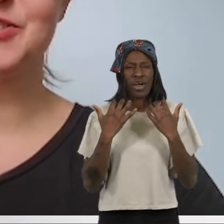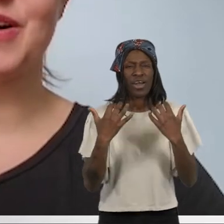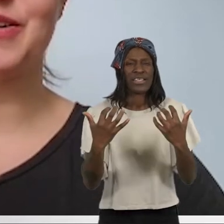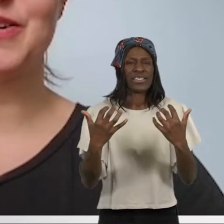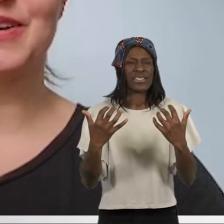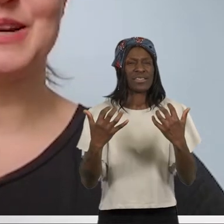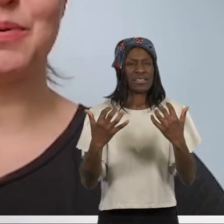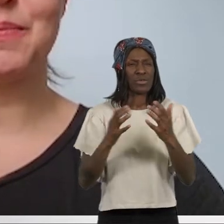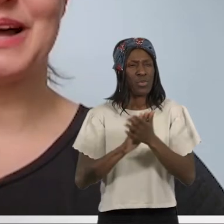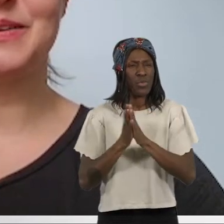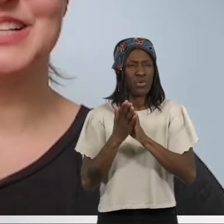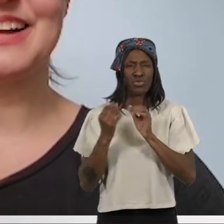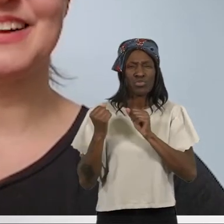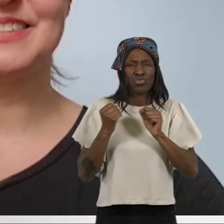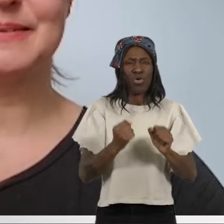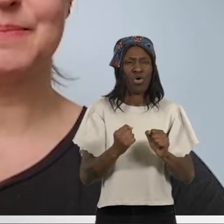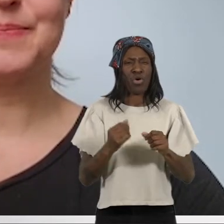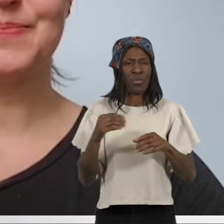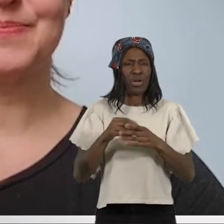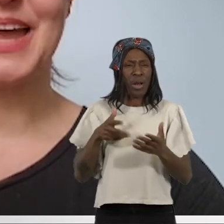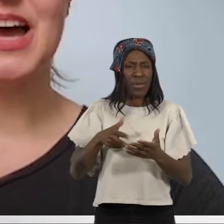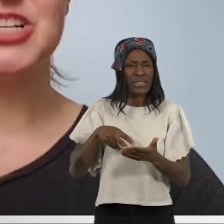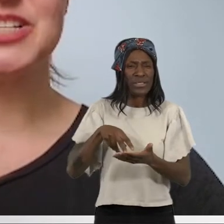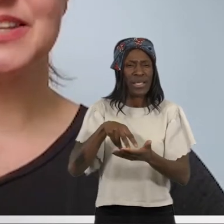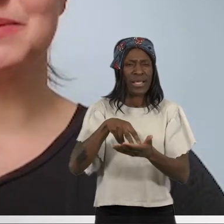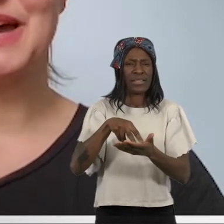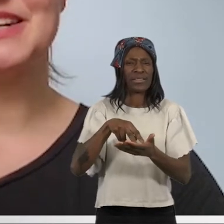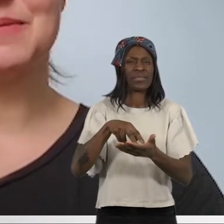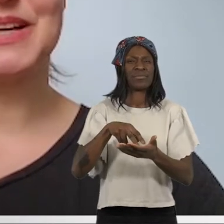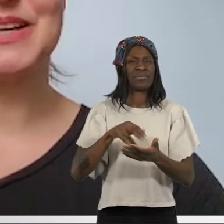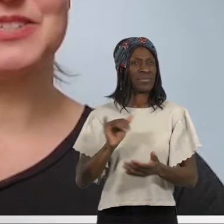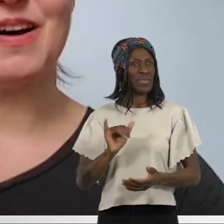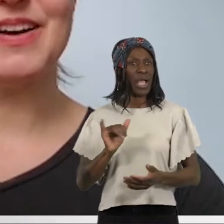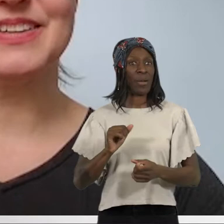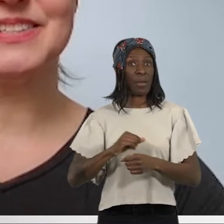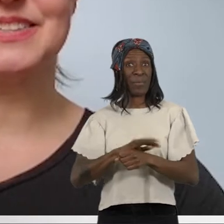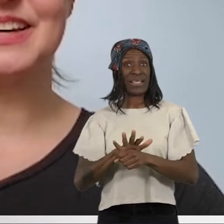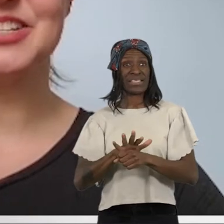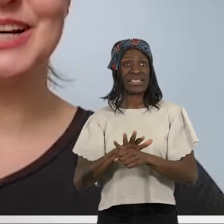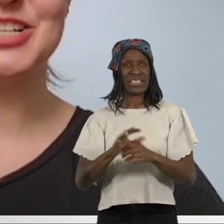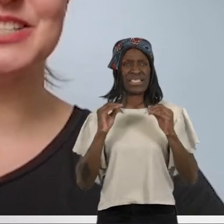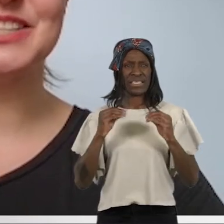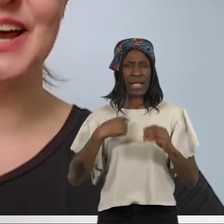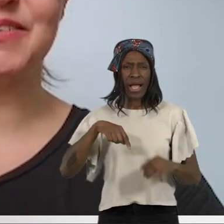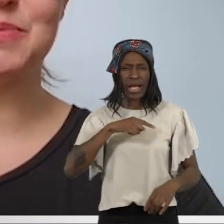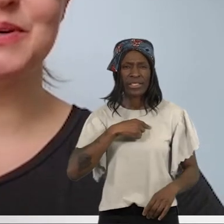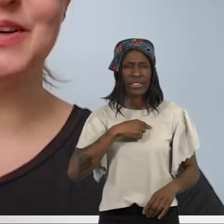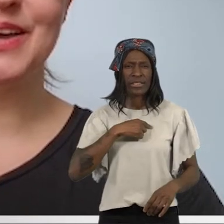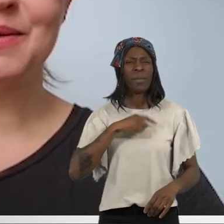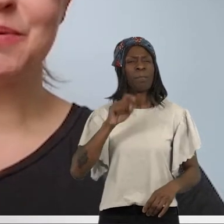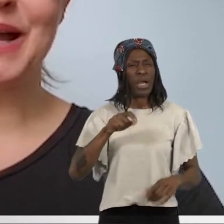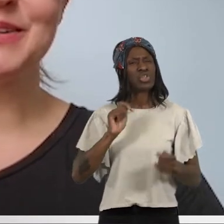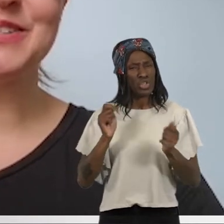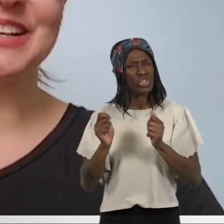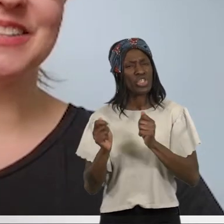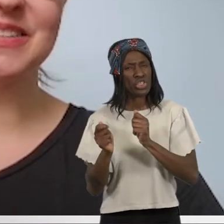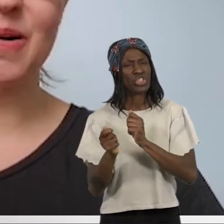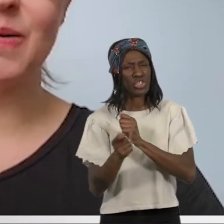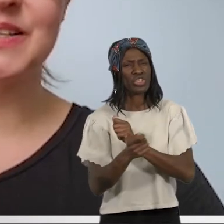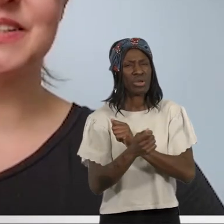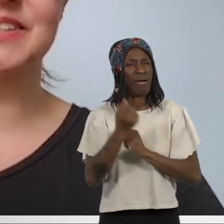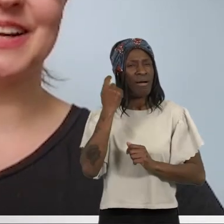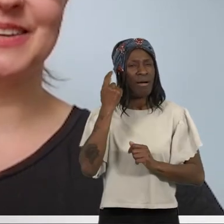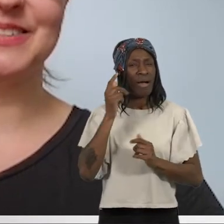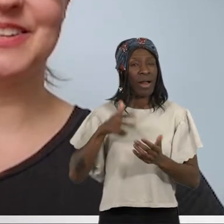never been stronger in Propeller Dance. Just like the pandemic has taught us that change is inevitable, Propeller Dance